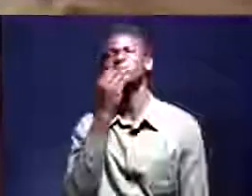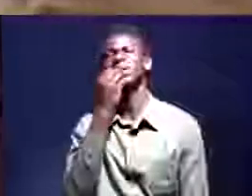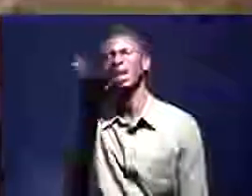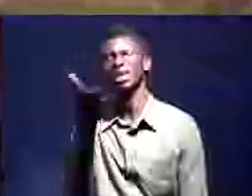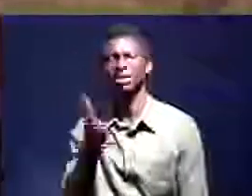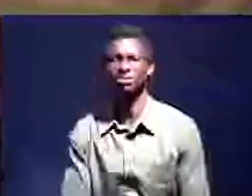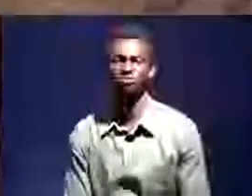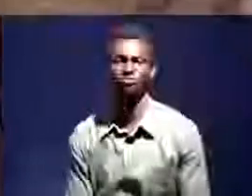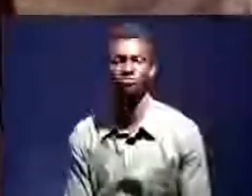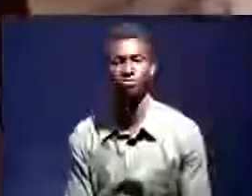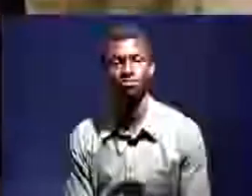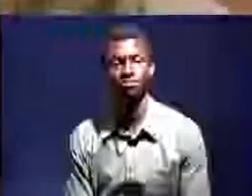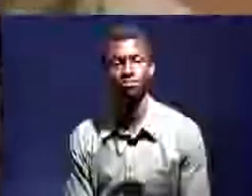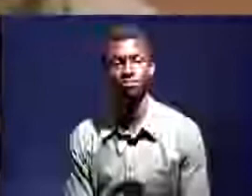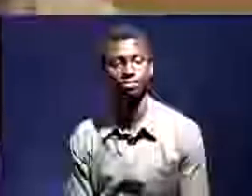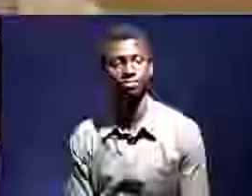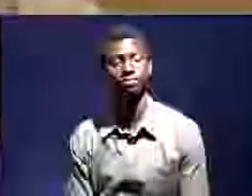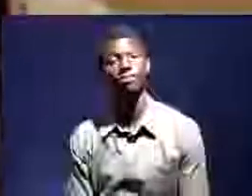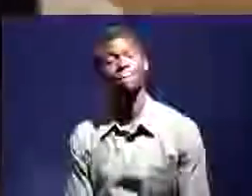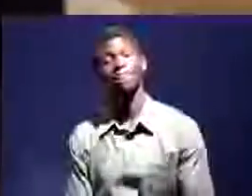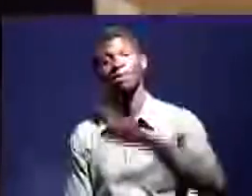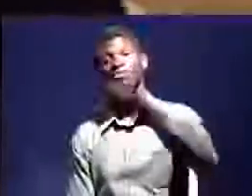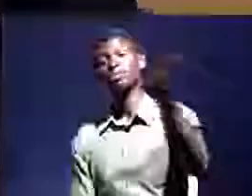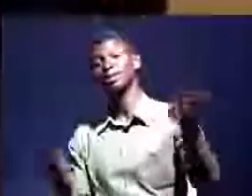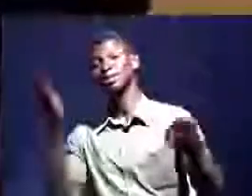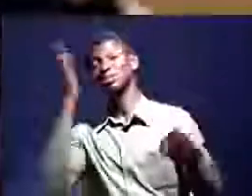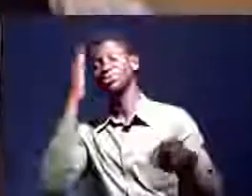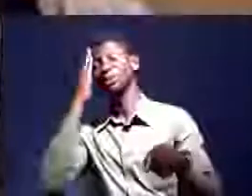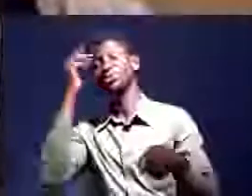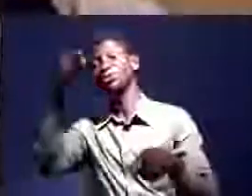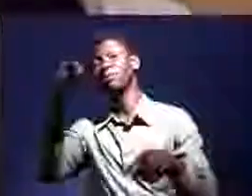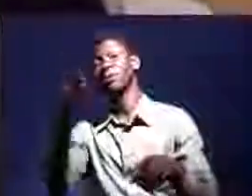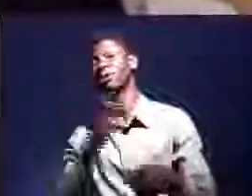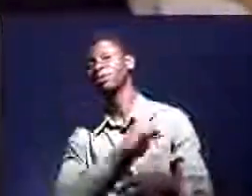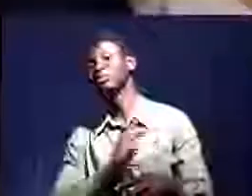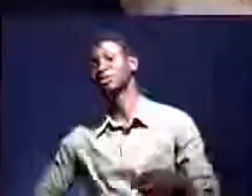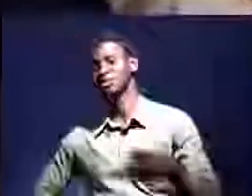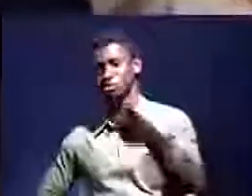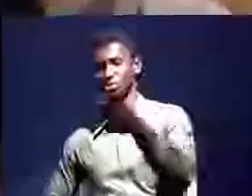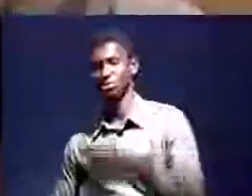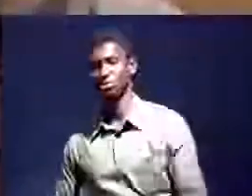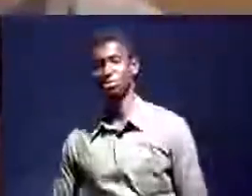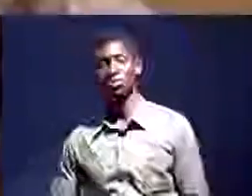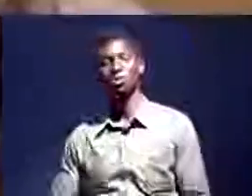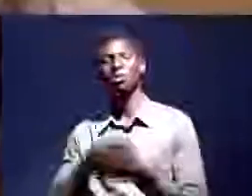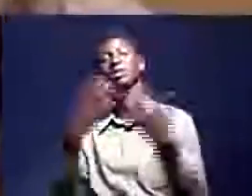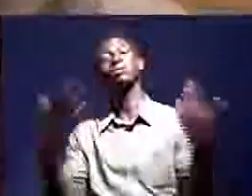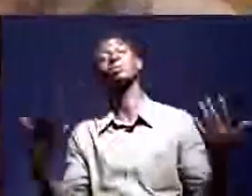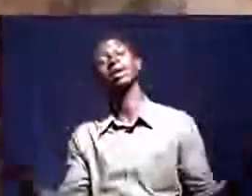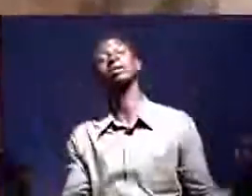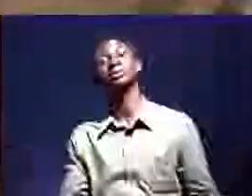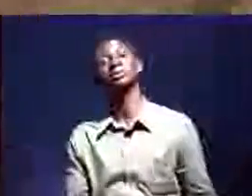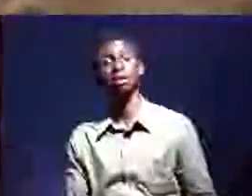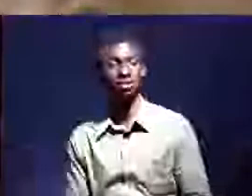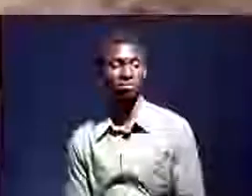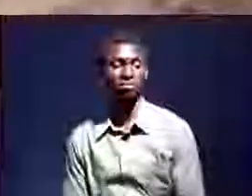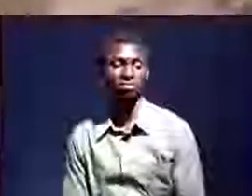Once they find out you're a Christian, they'll embarrass you." The young man needed the